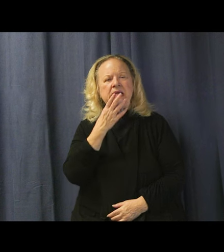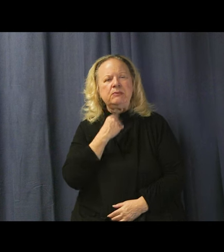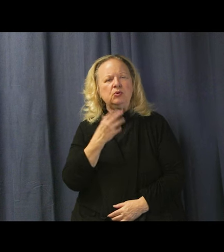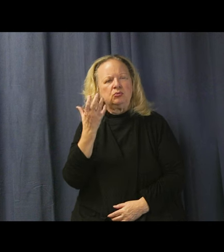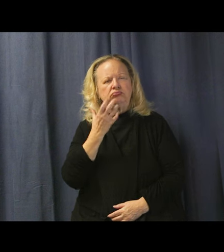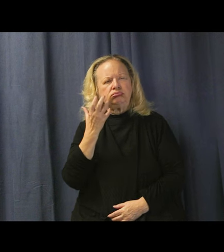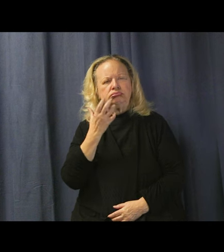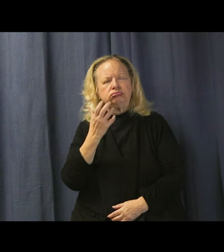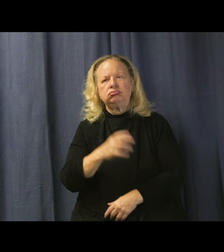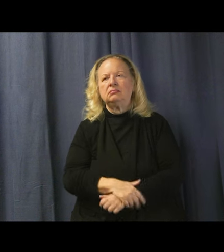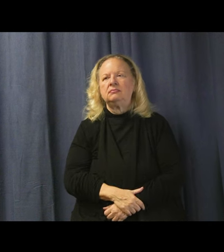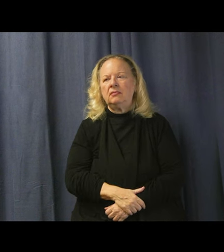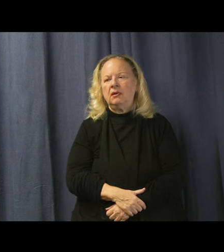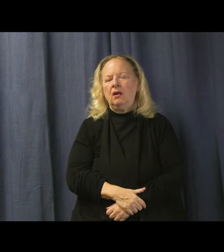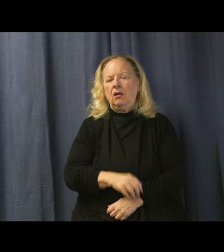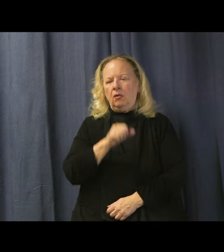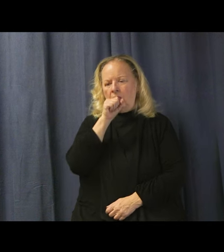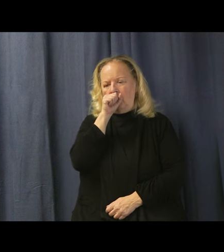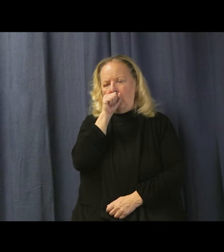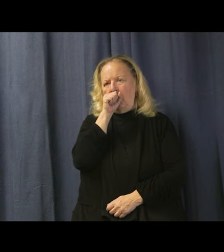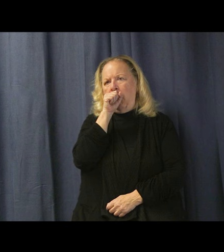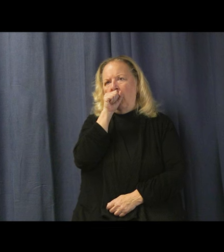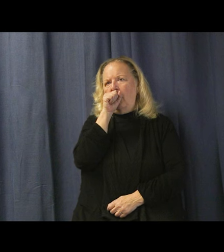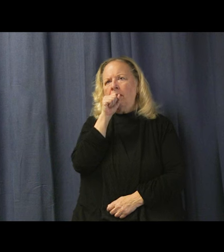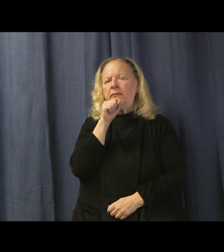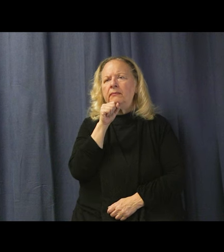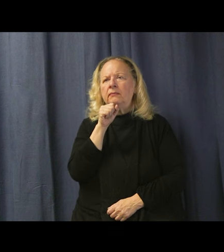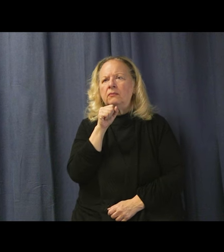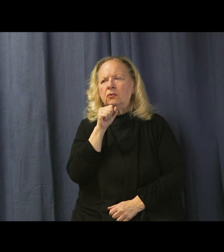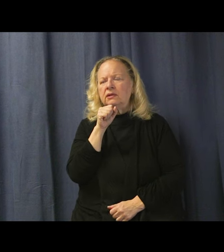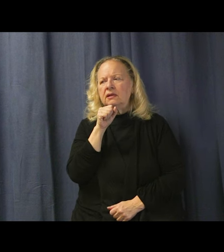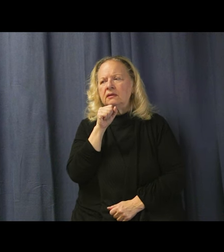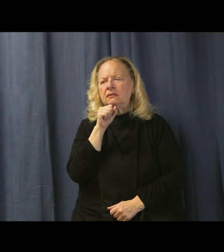incredible. What do we have to survive?